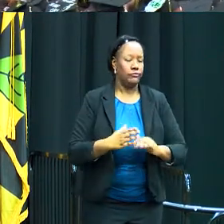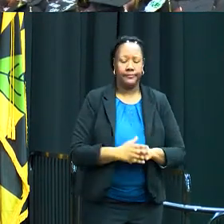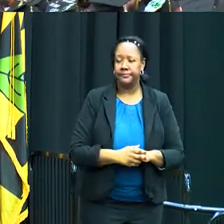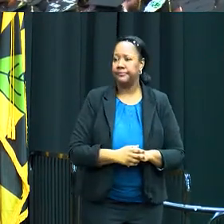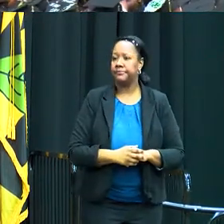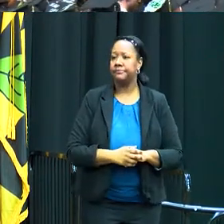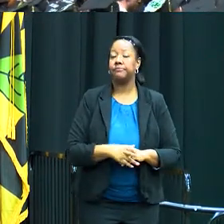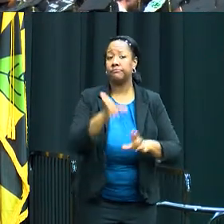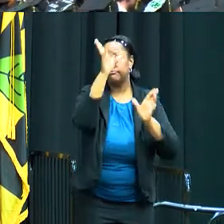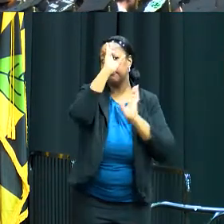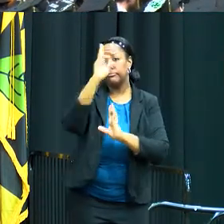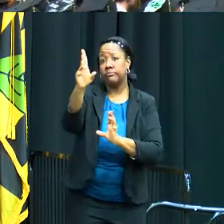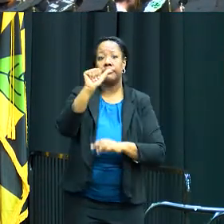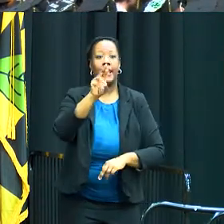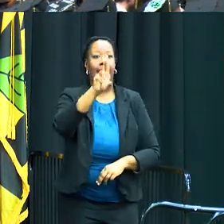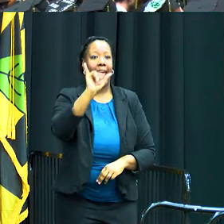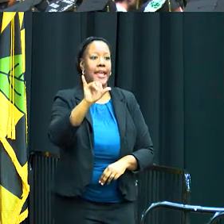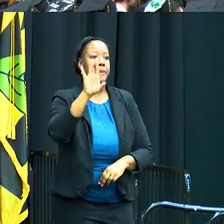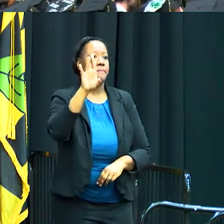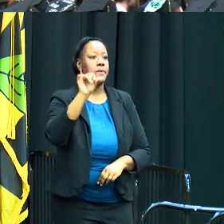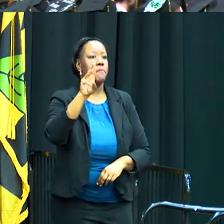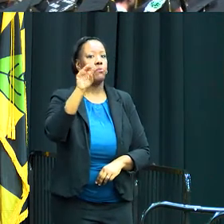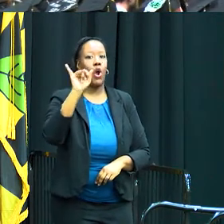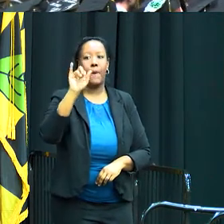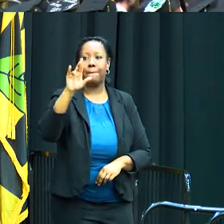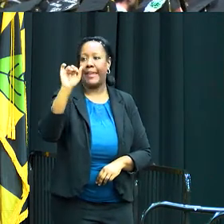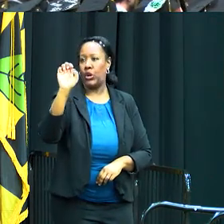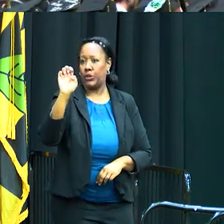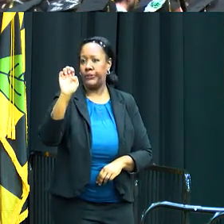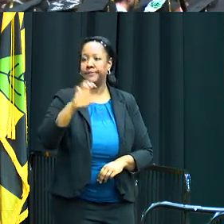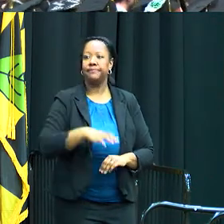the Honorable Amy Brognier,